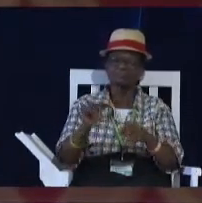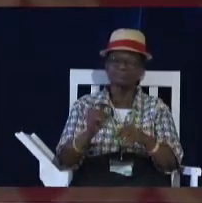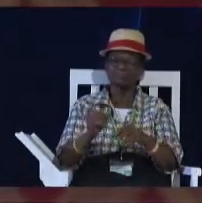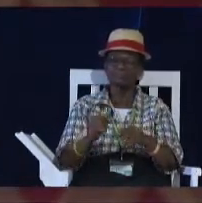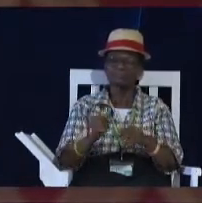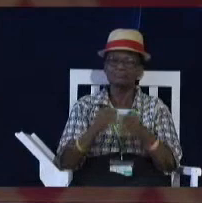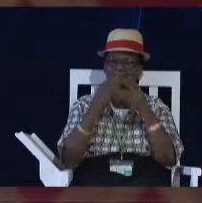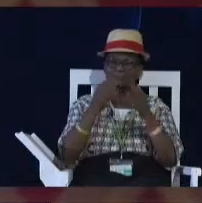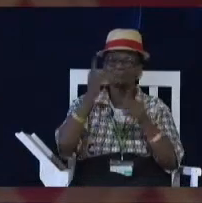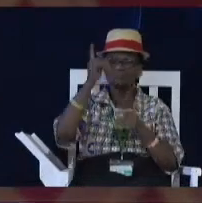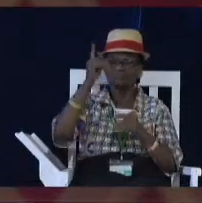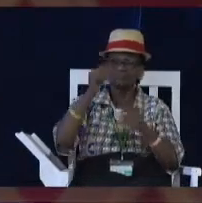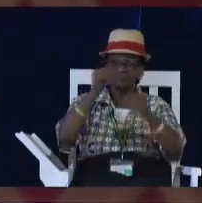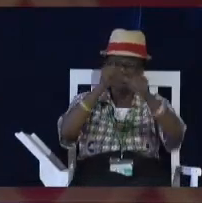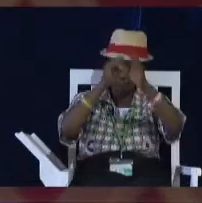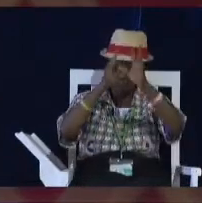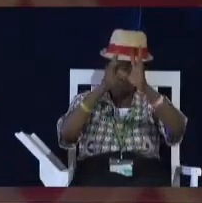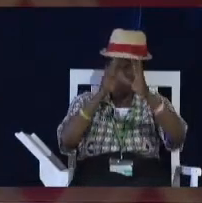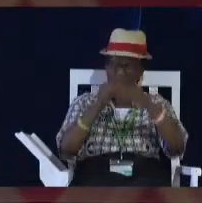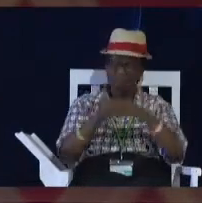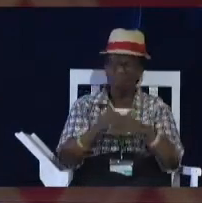Thank you, Father.